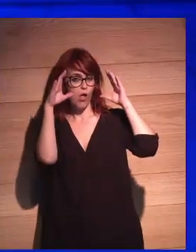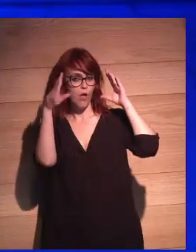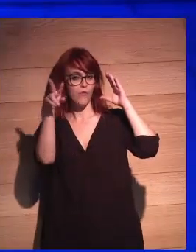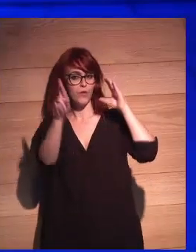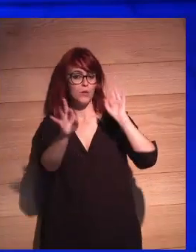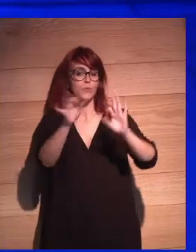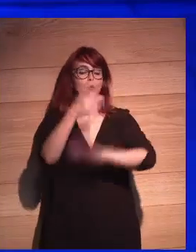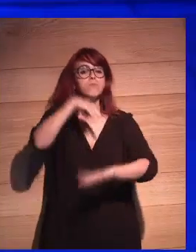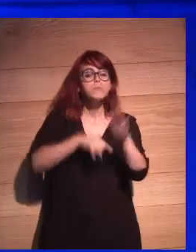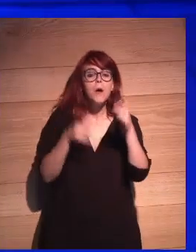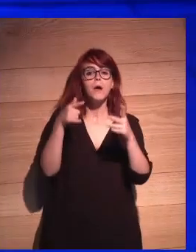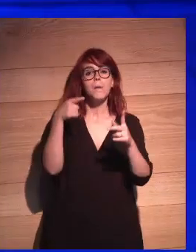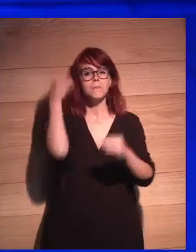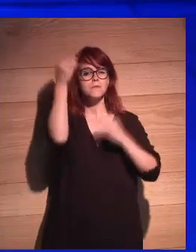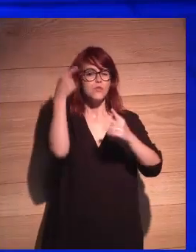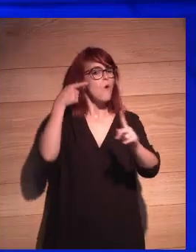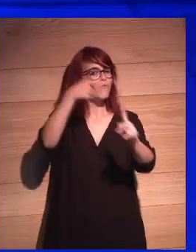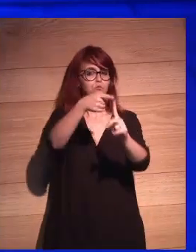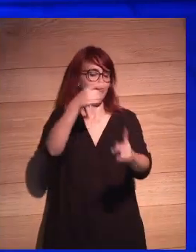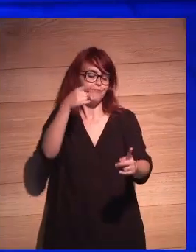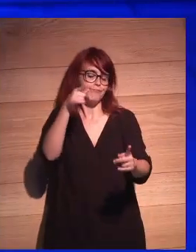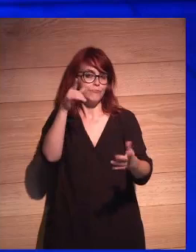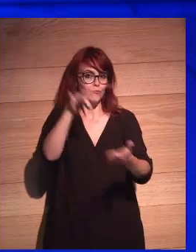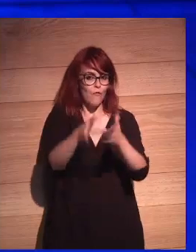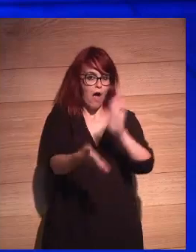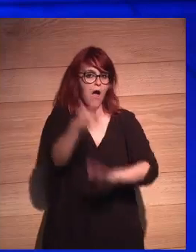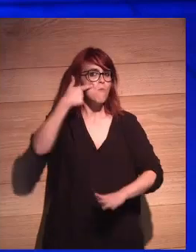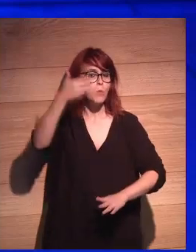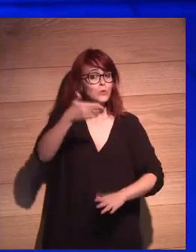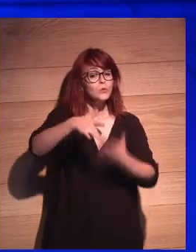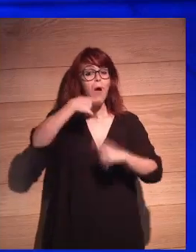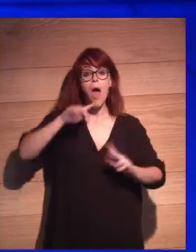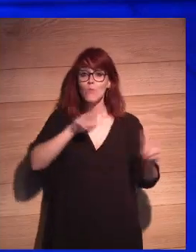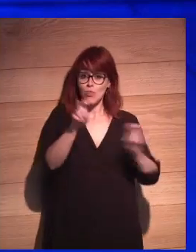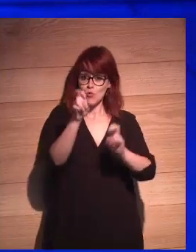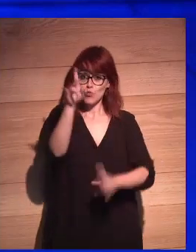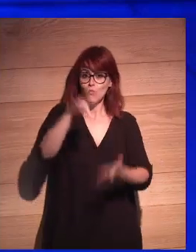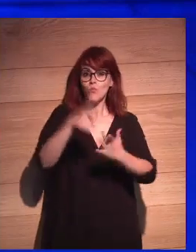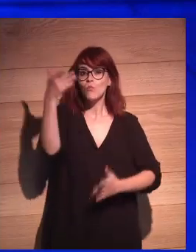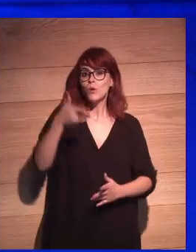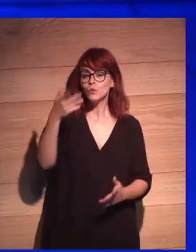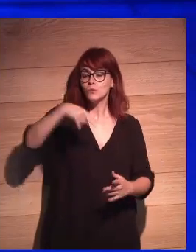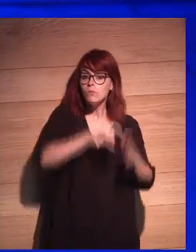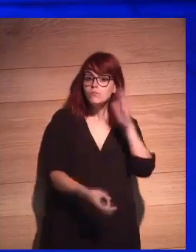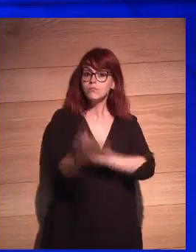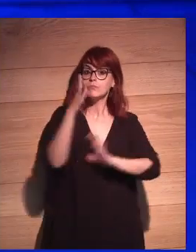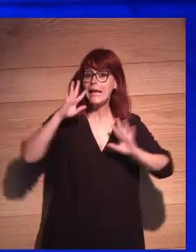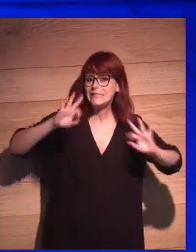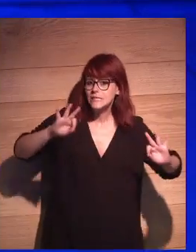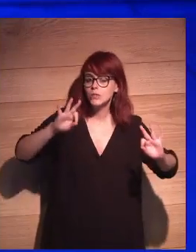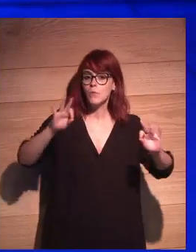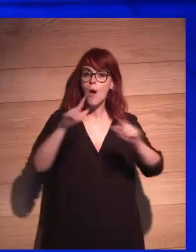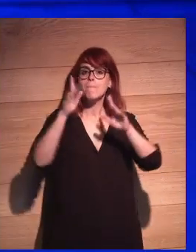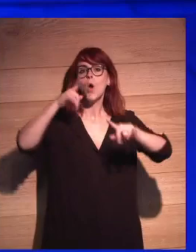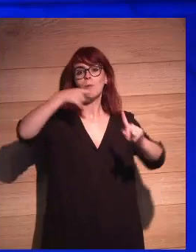around, we bet on virtual reality, and from the very beginning one